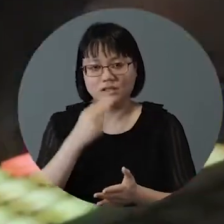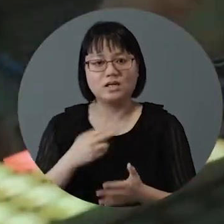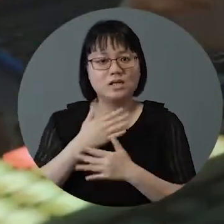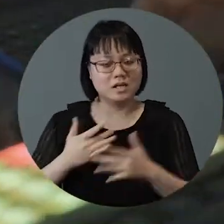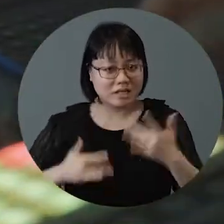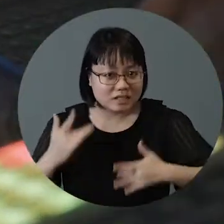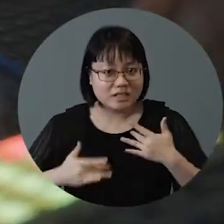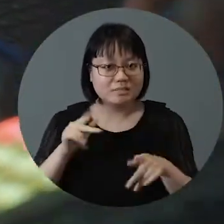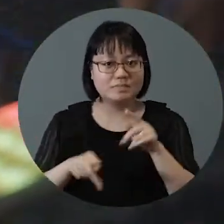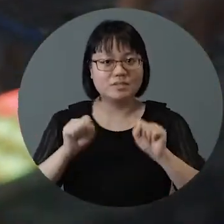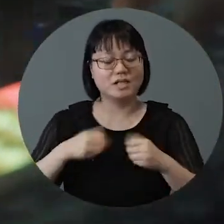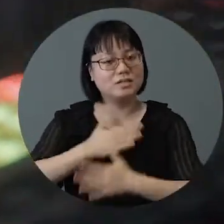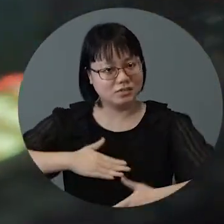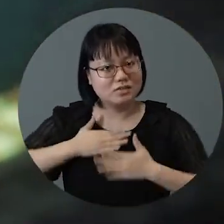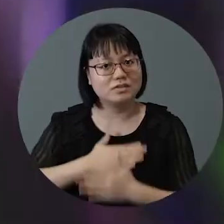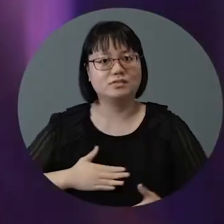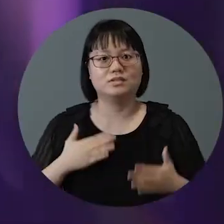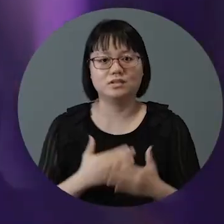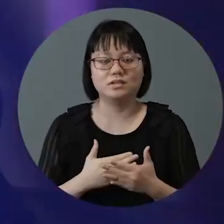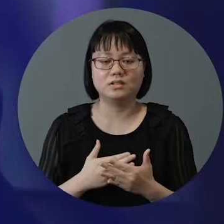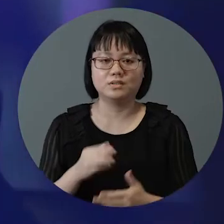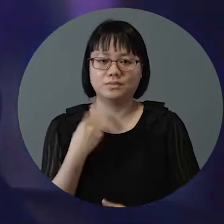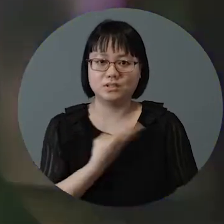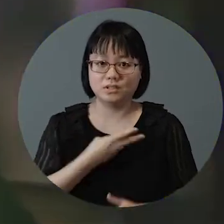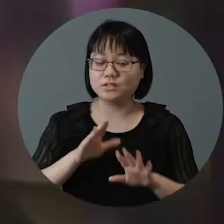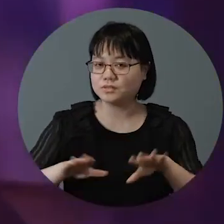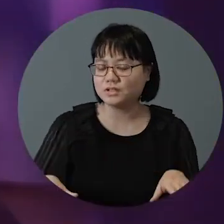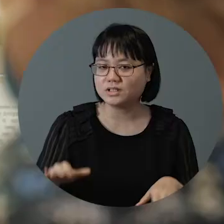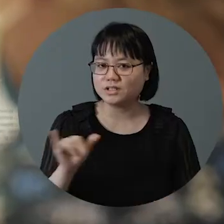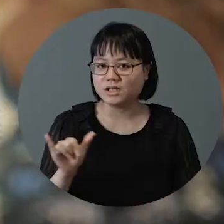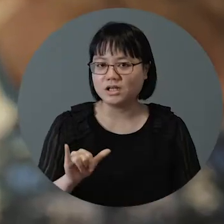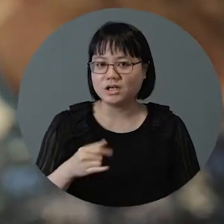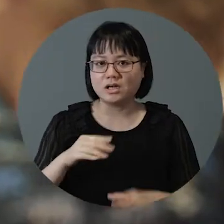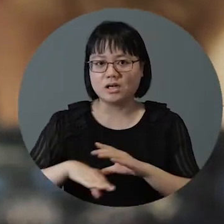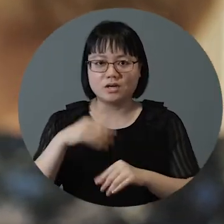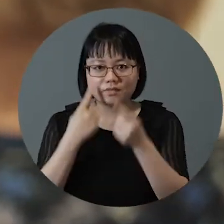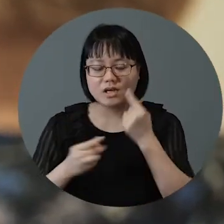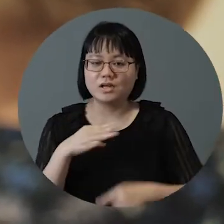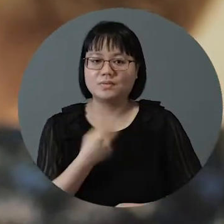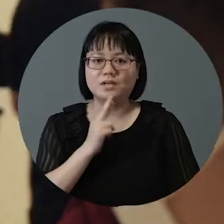that is fun and exciting that everyone can enjoy. We the children is like